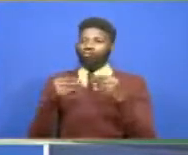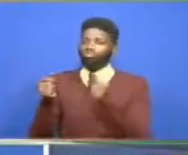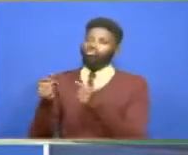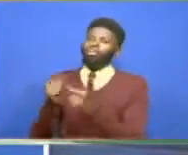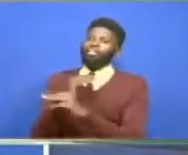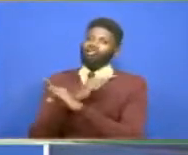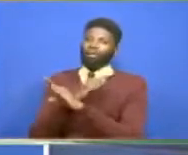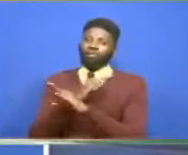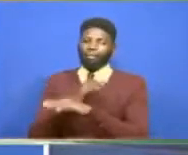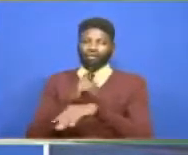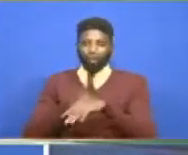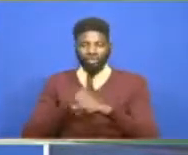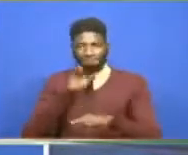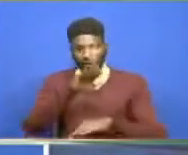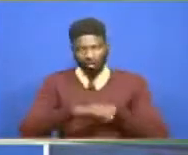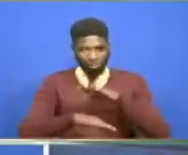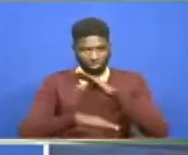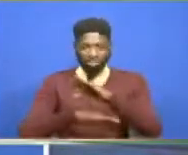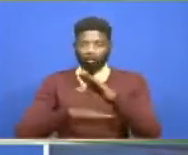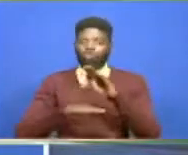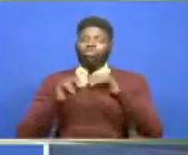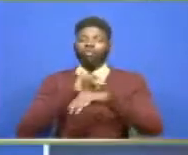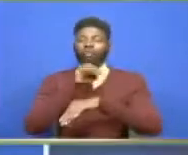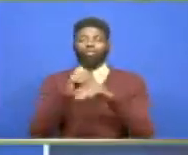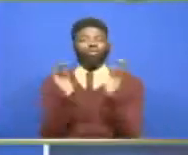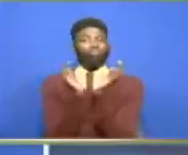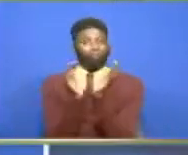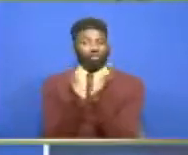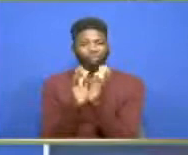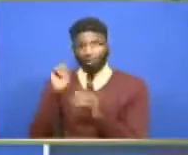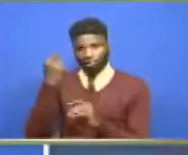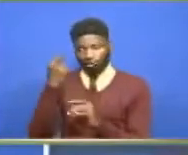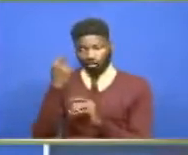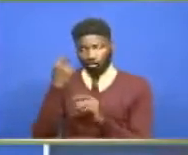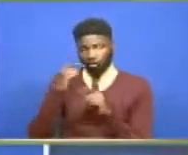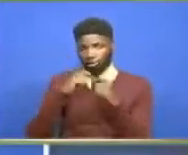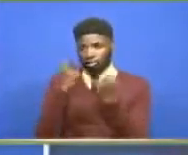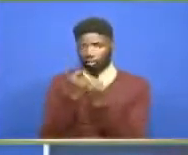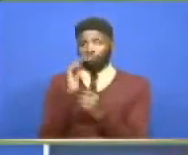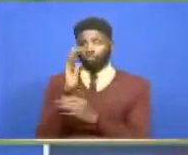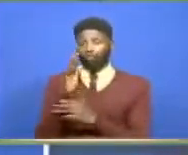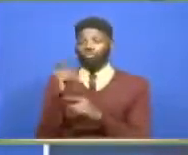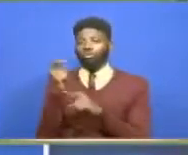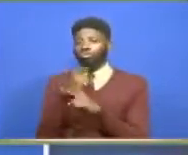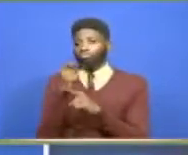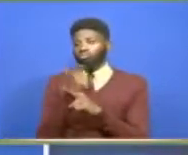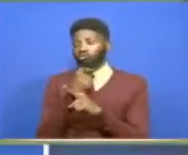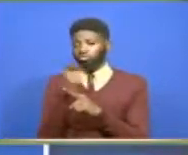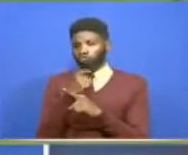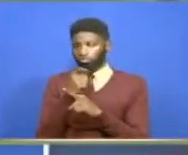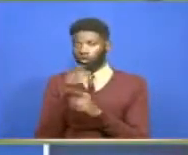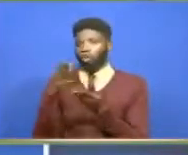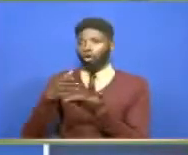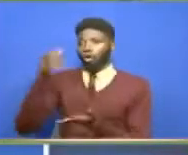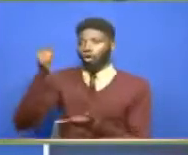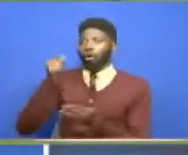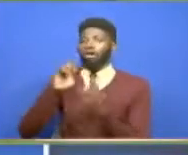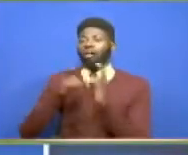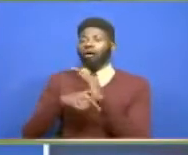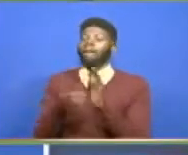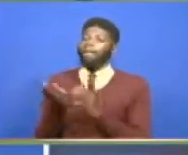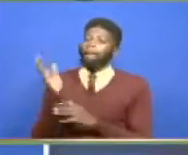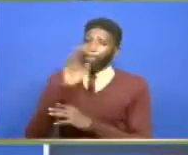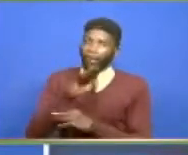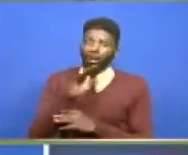at Nyayo National Stadium. Stars are now expected to break camp only to return in preparation of the 2021 Africa Cup